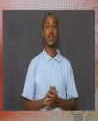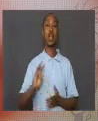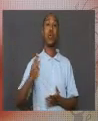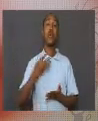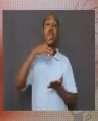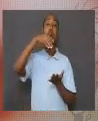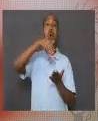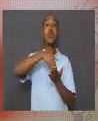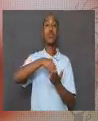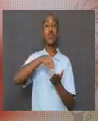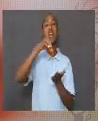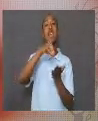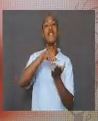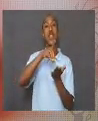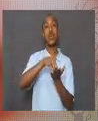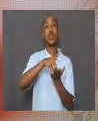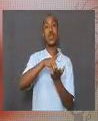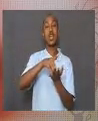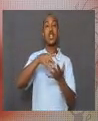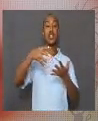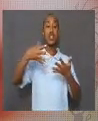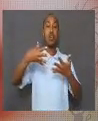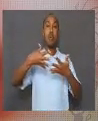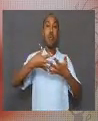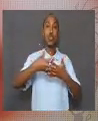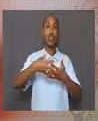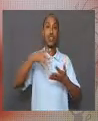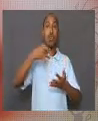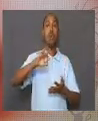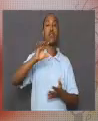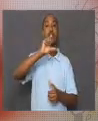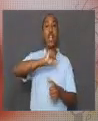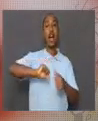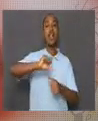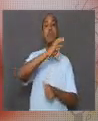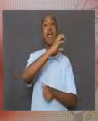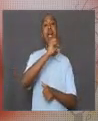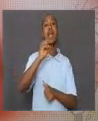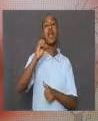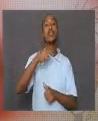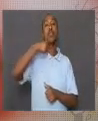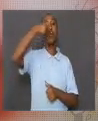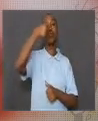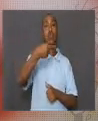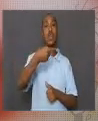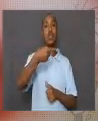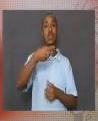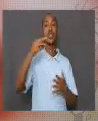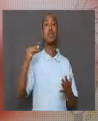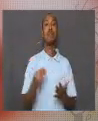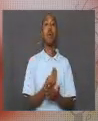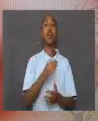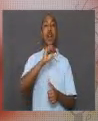We also reviewed the composition of the atom and the postulates of the